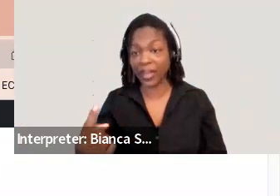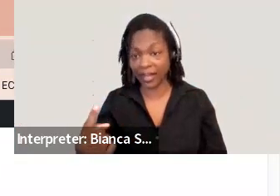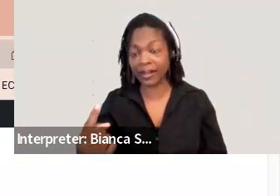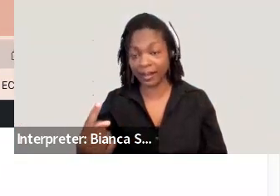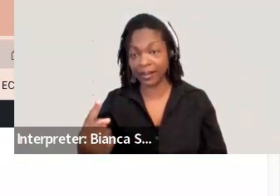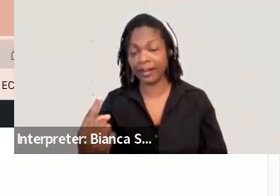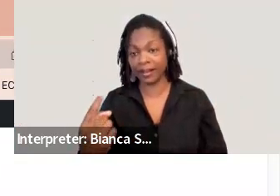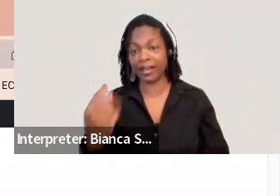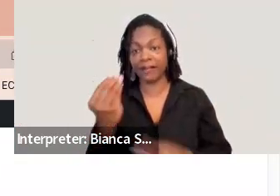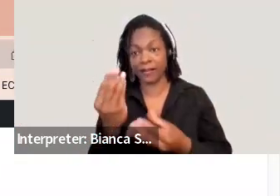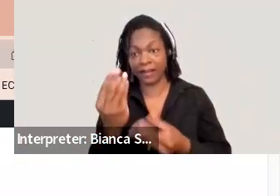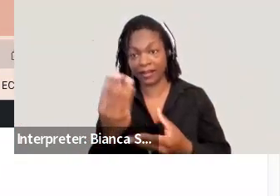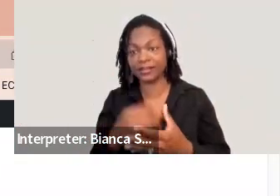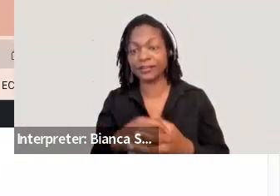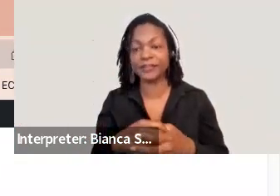it also,